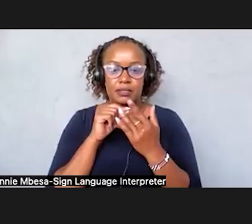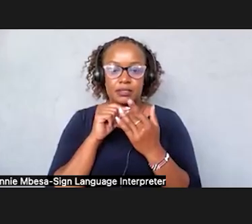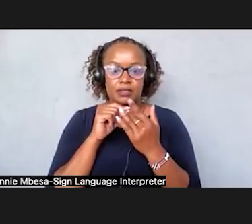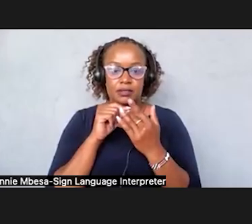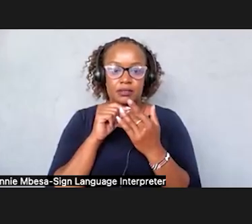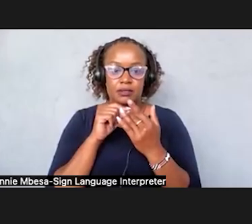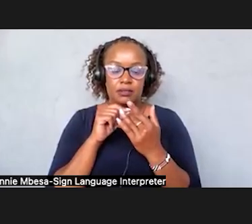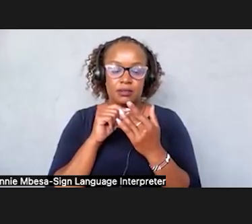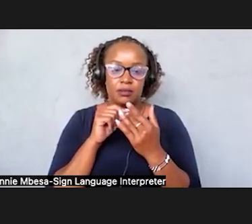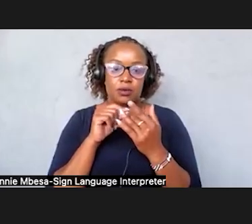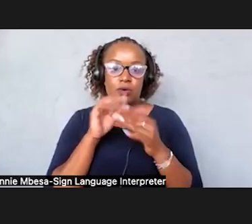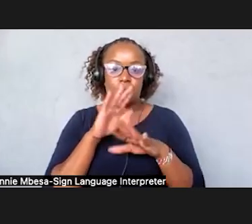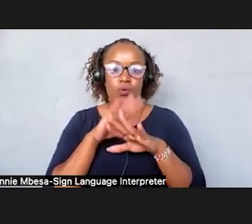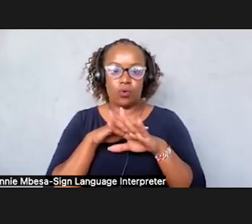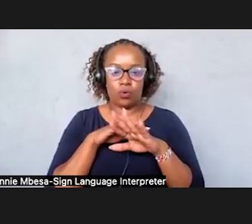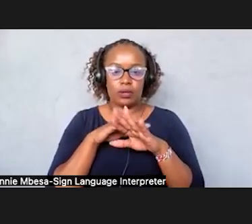1263/2021.